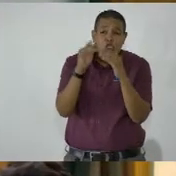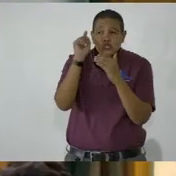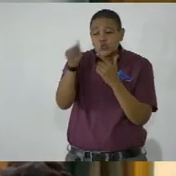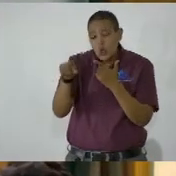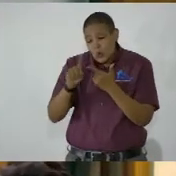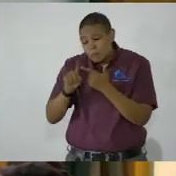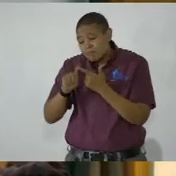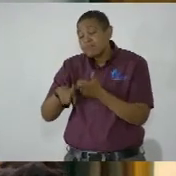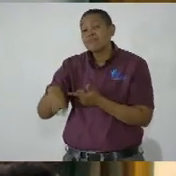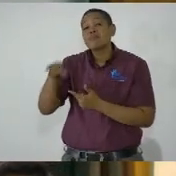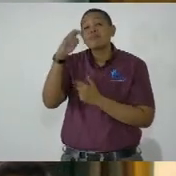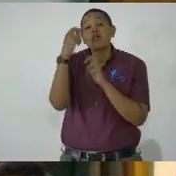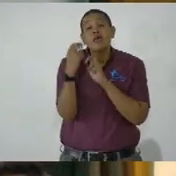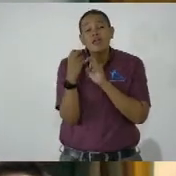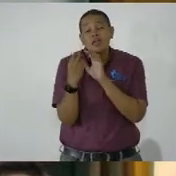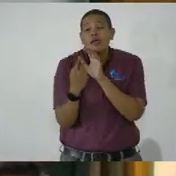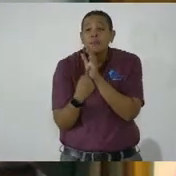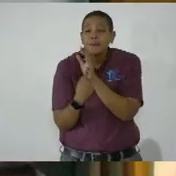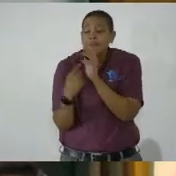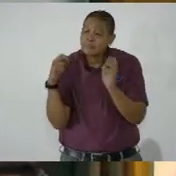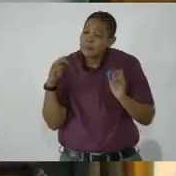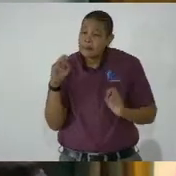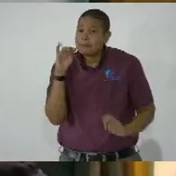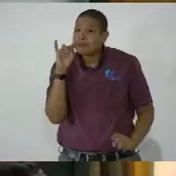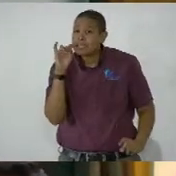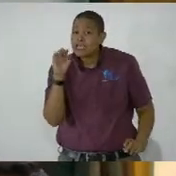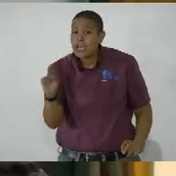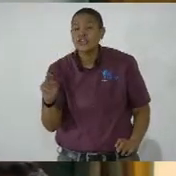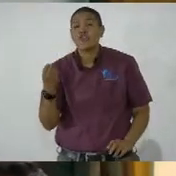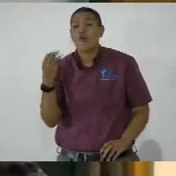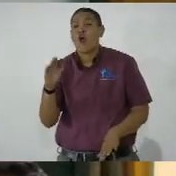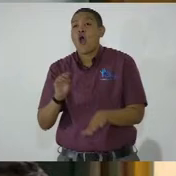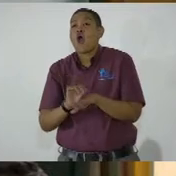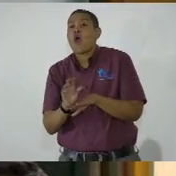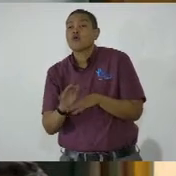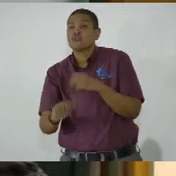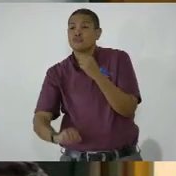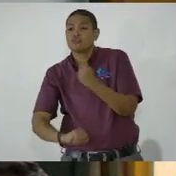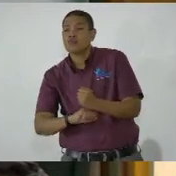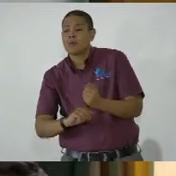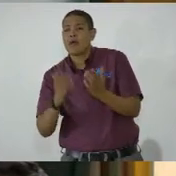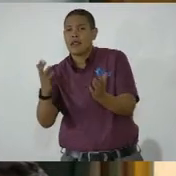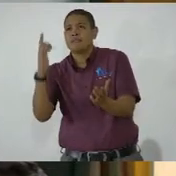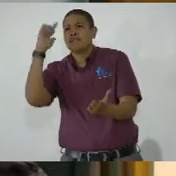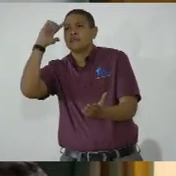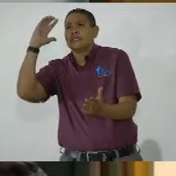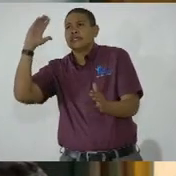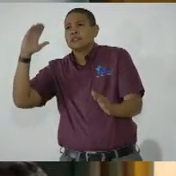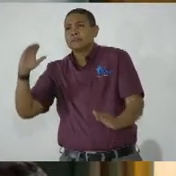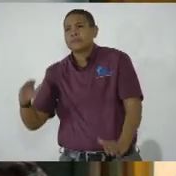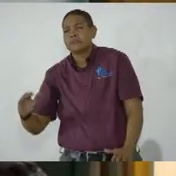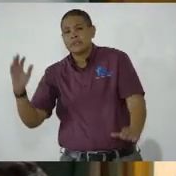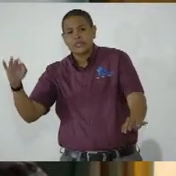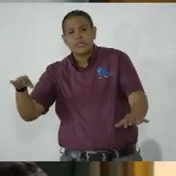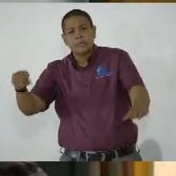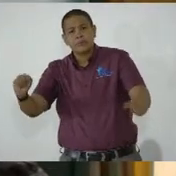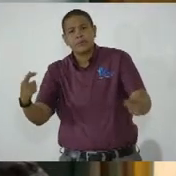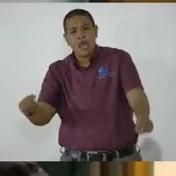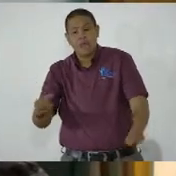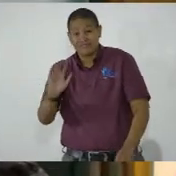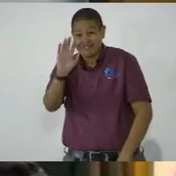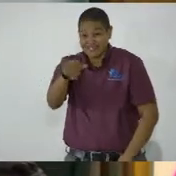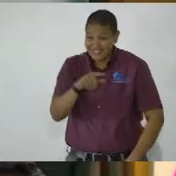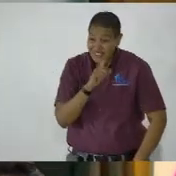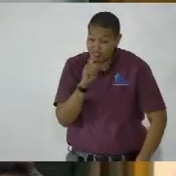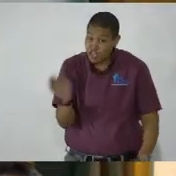to assist them in reaching an amicable settlement. Madam Speaker, the Ministry is therefore determined to urge